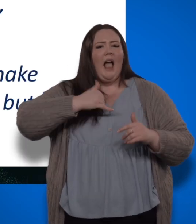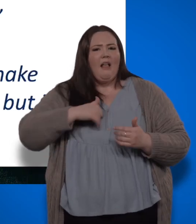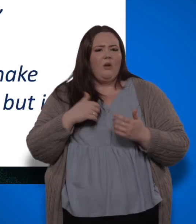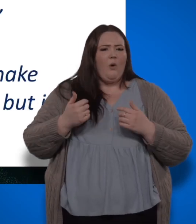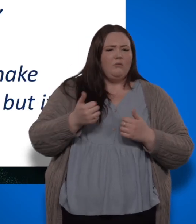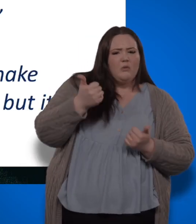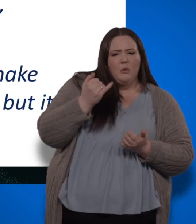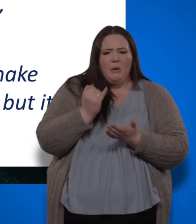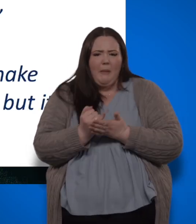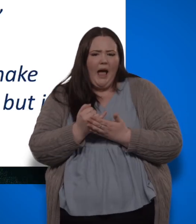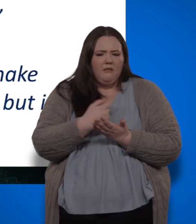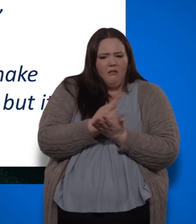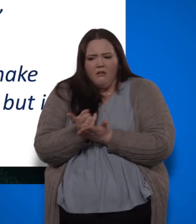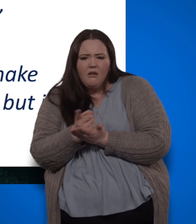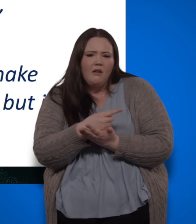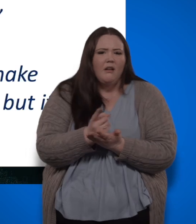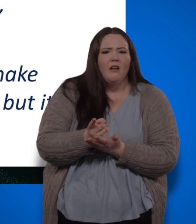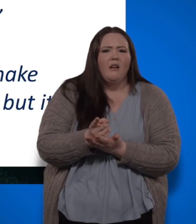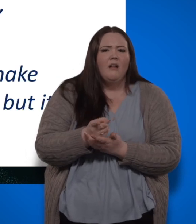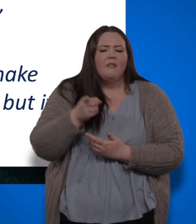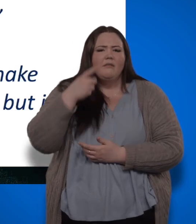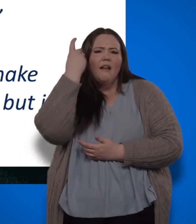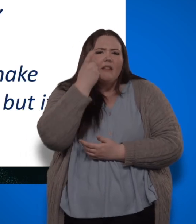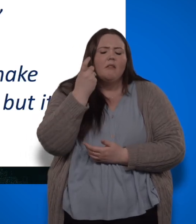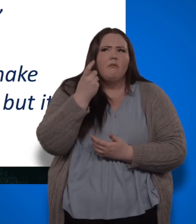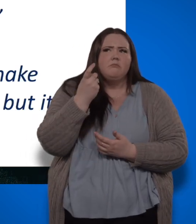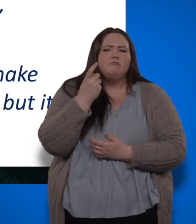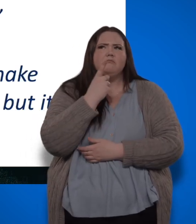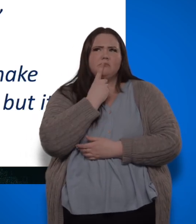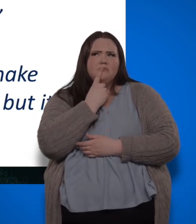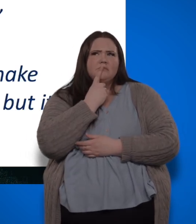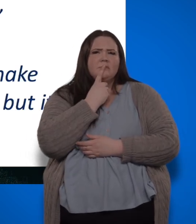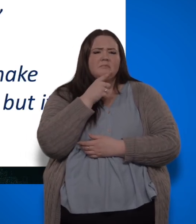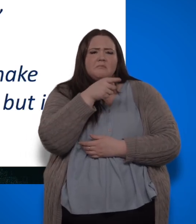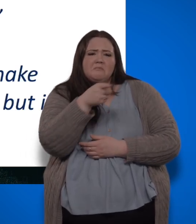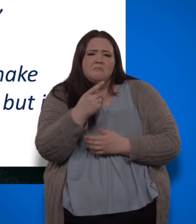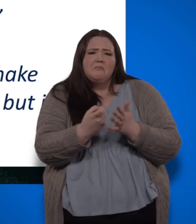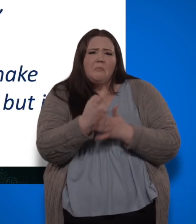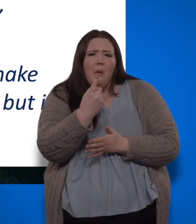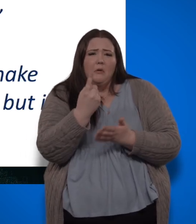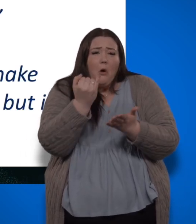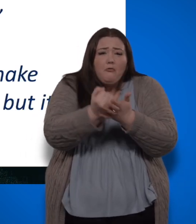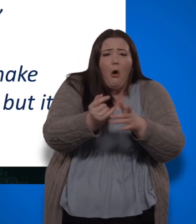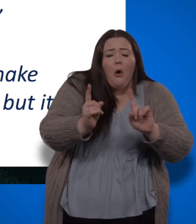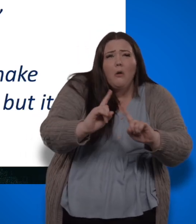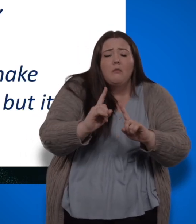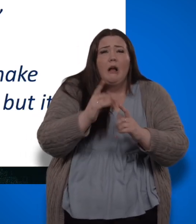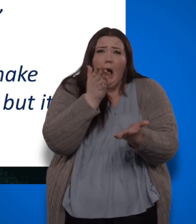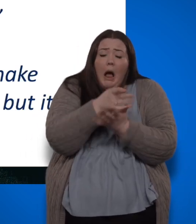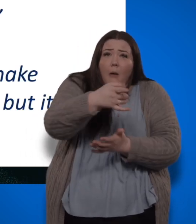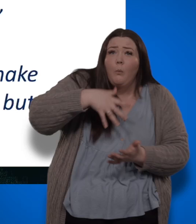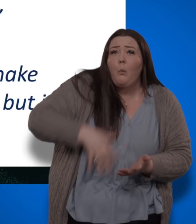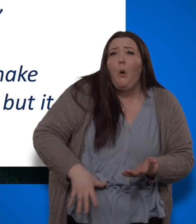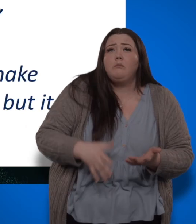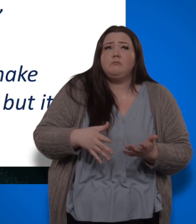well, what's wrong with it? Why should we stop people if it's their genuine choice? What